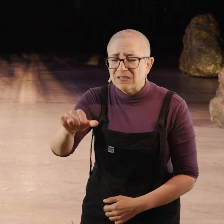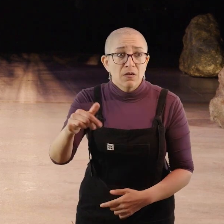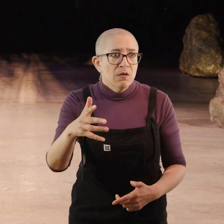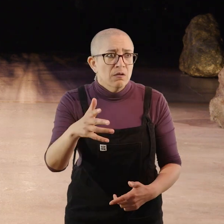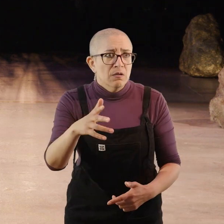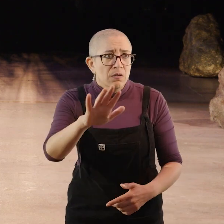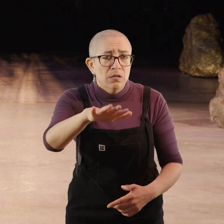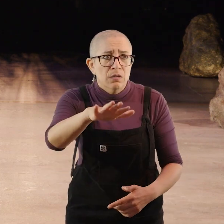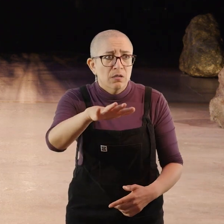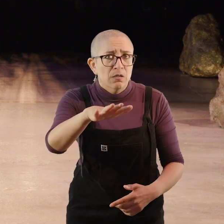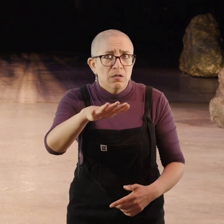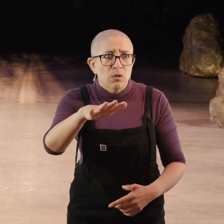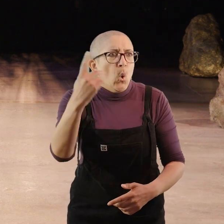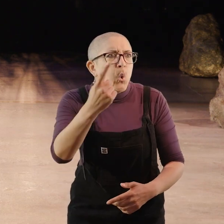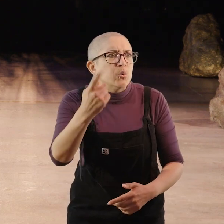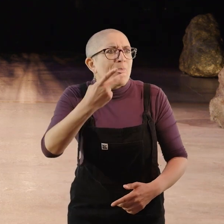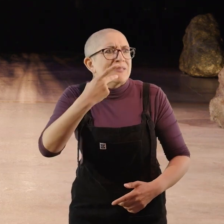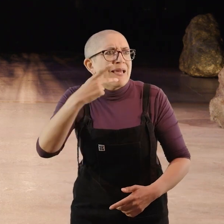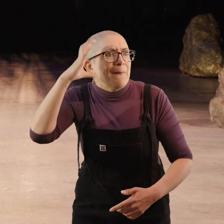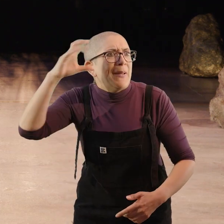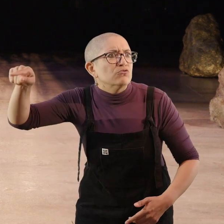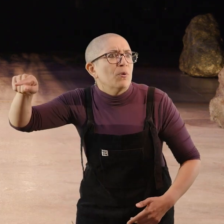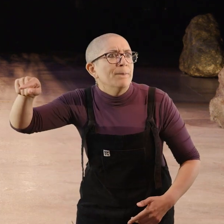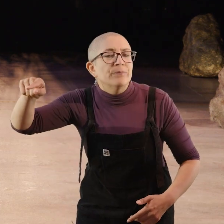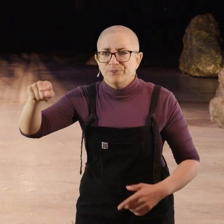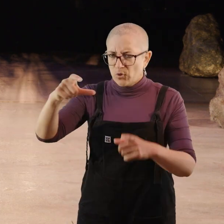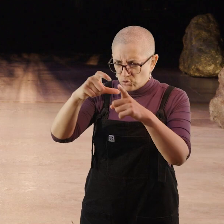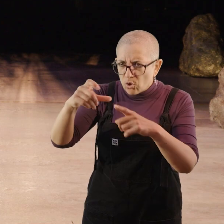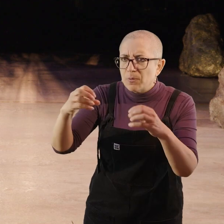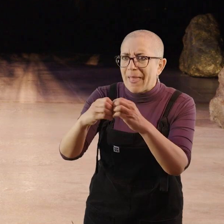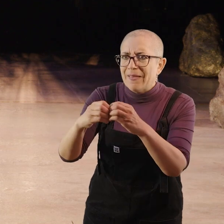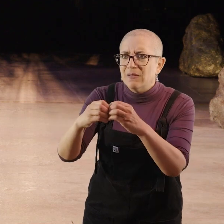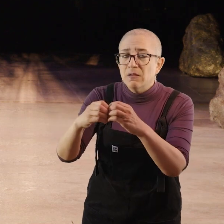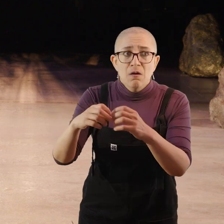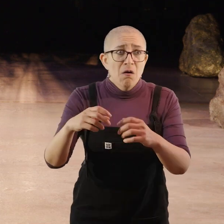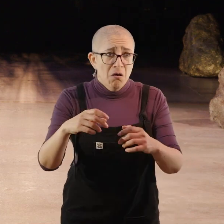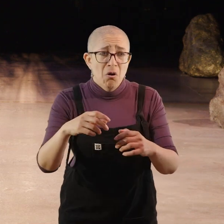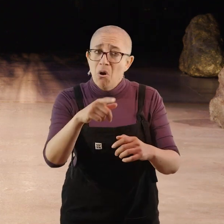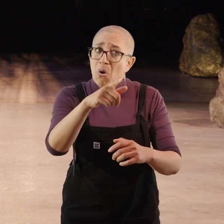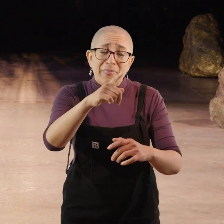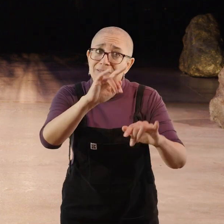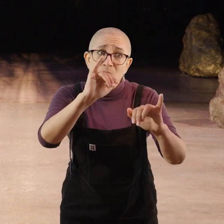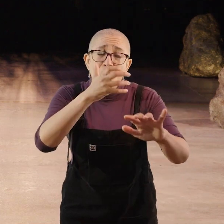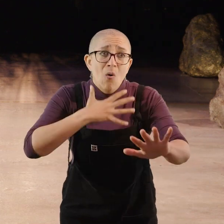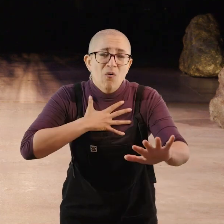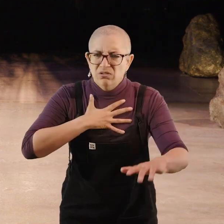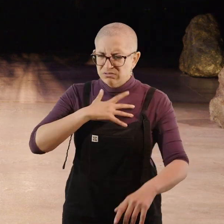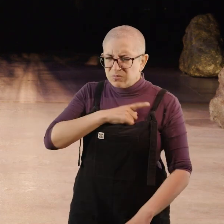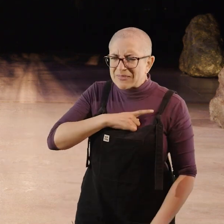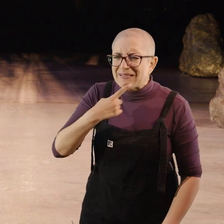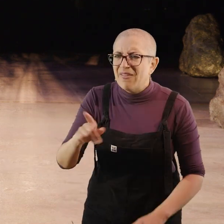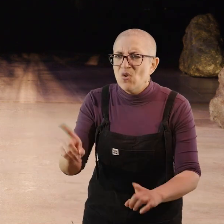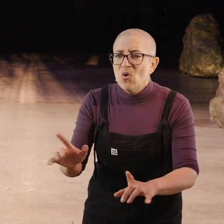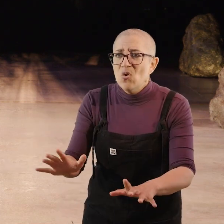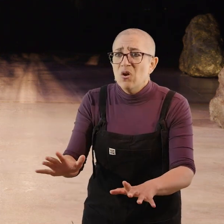Hark. Who lies in the second chamber? Donald Ben. Oh, this is a sorry sight. Foolish thought to say